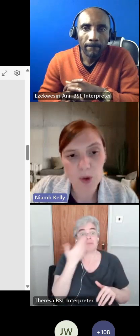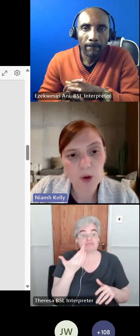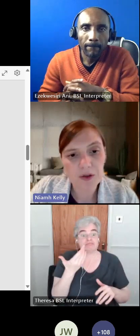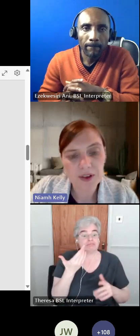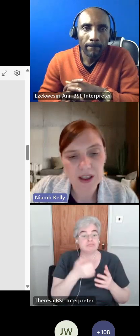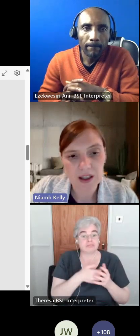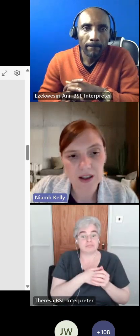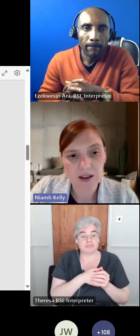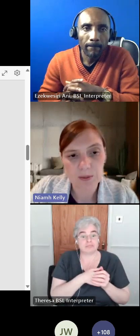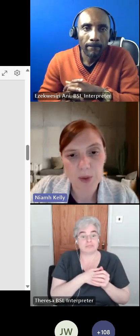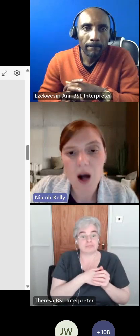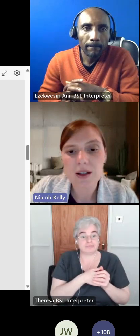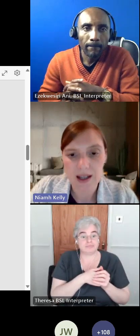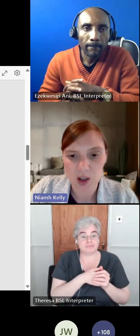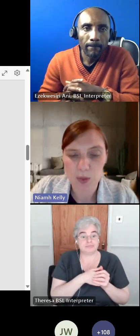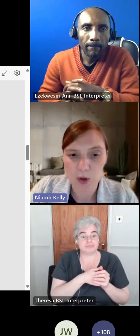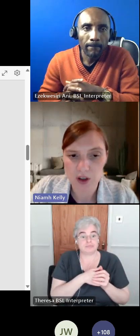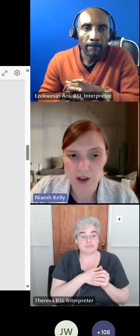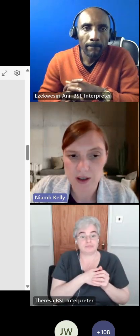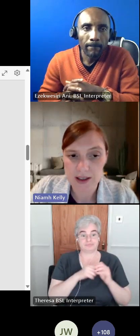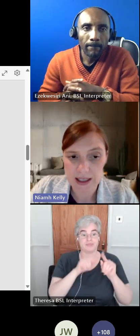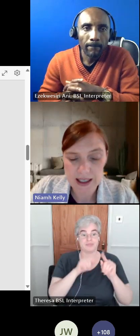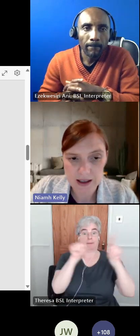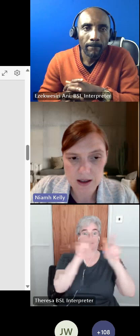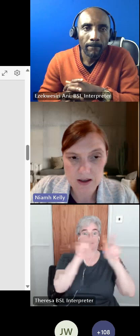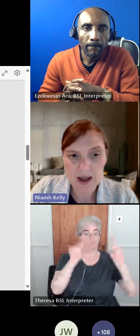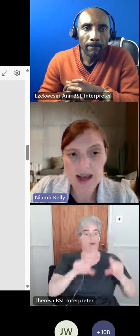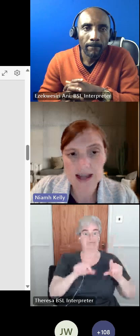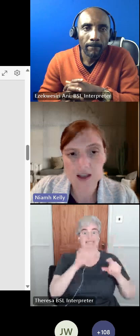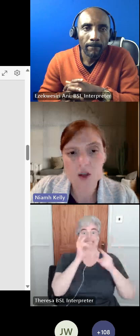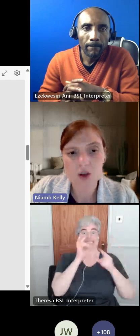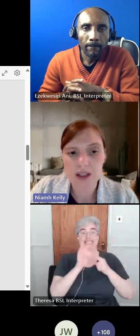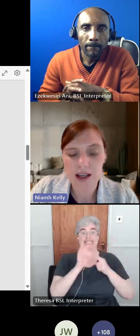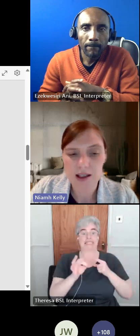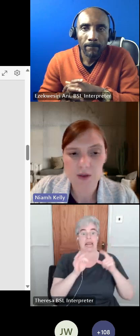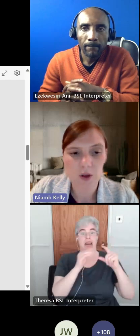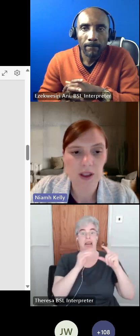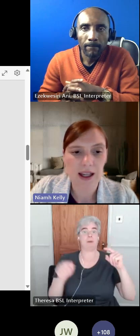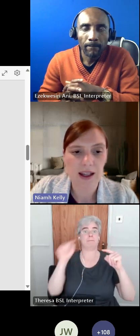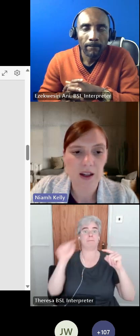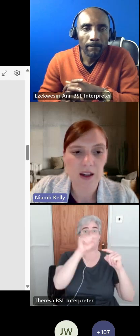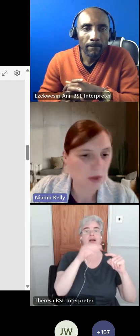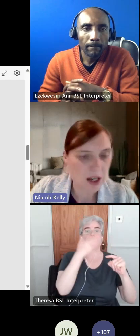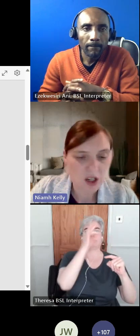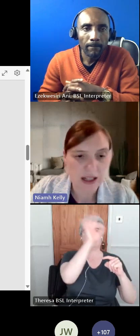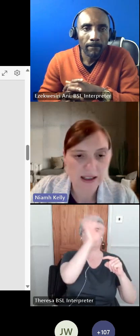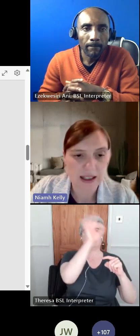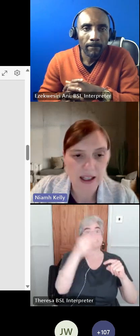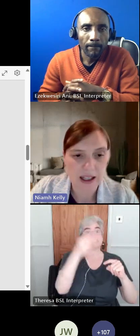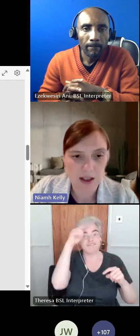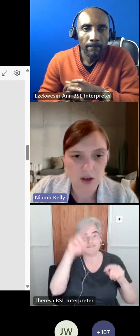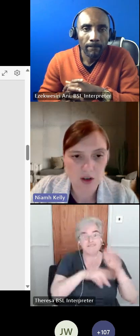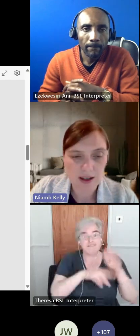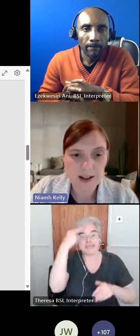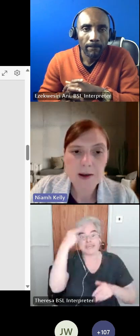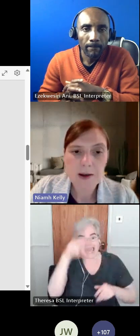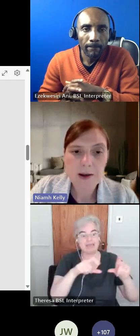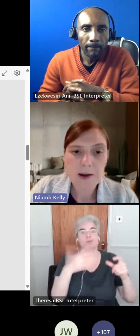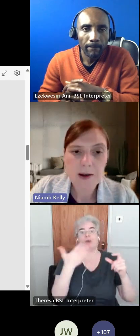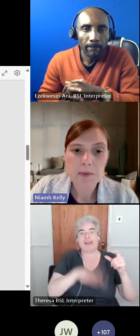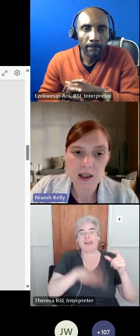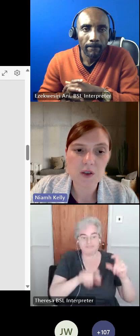question above the box that you put your details, and it just says full name, nationality, email